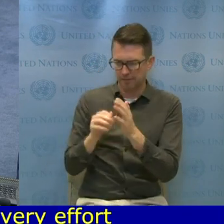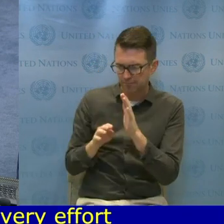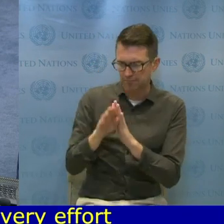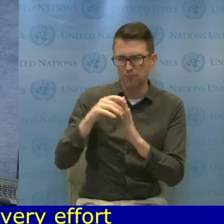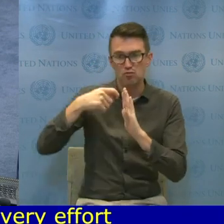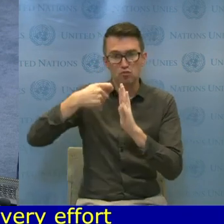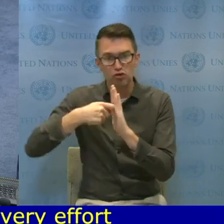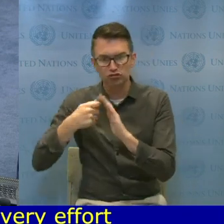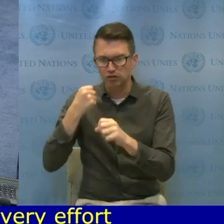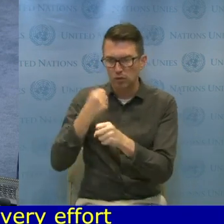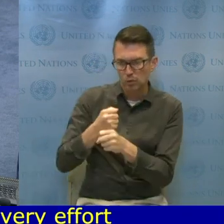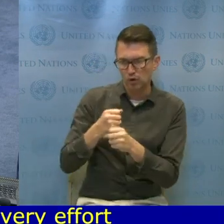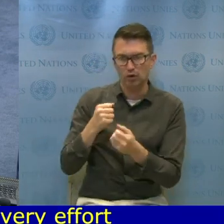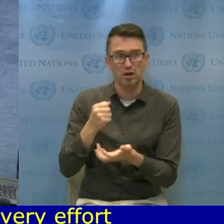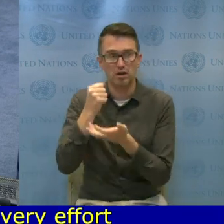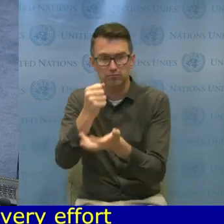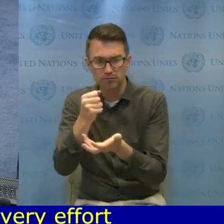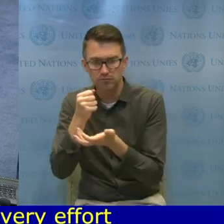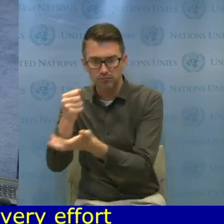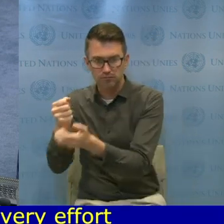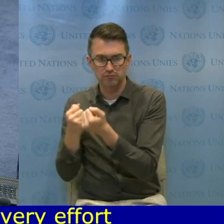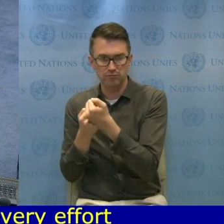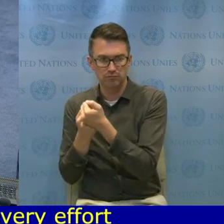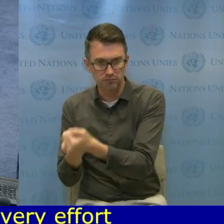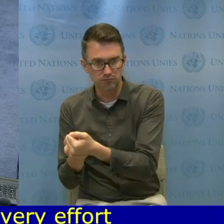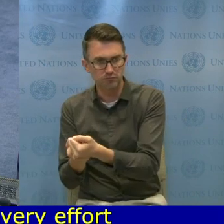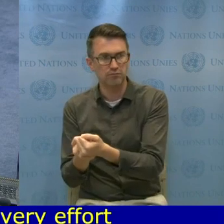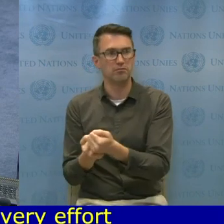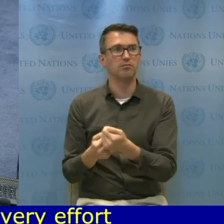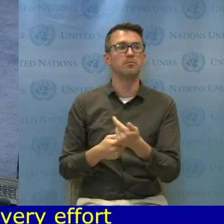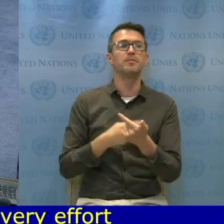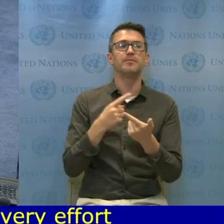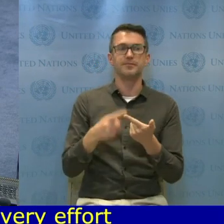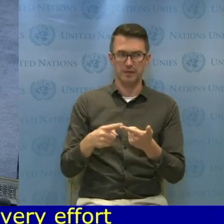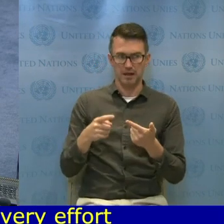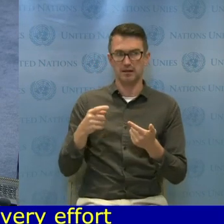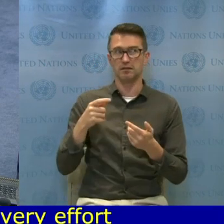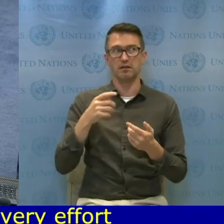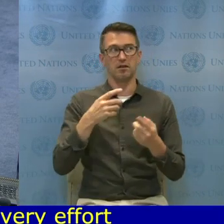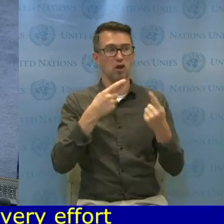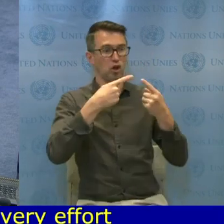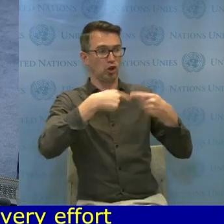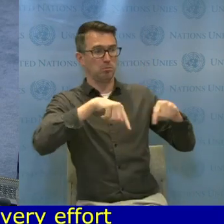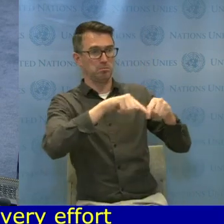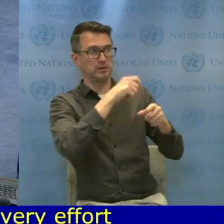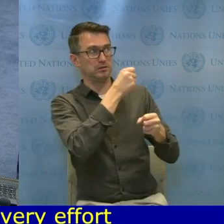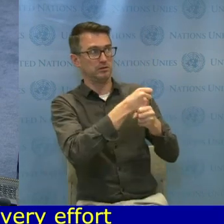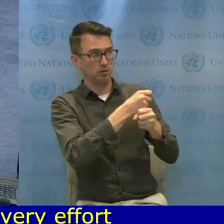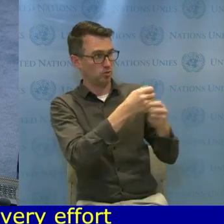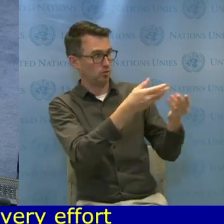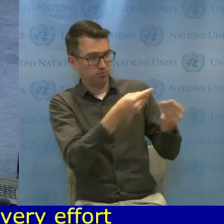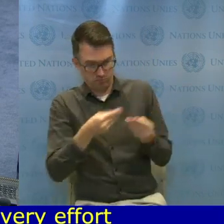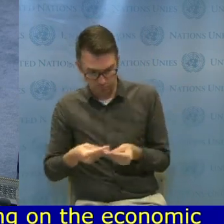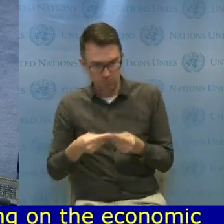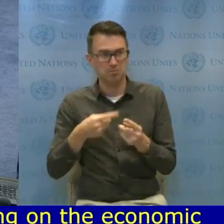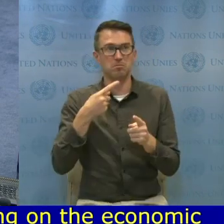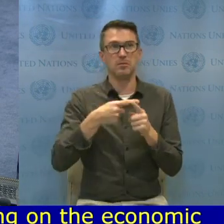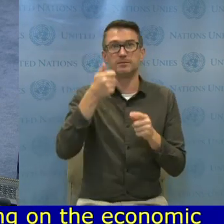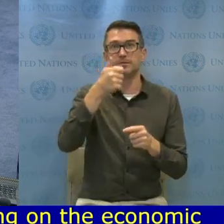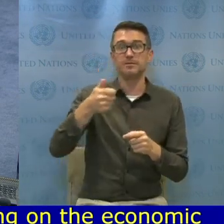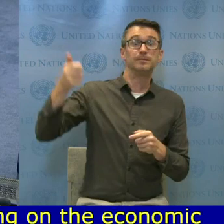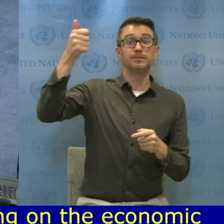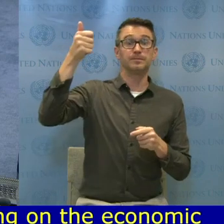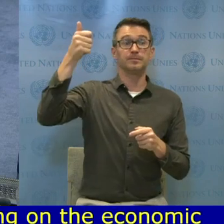of the DPRK. The DPRK remains in consistent principal position to promote dialogue and cooperation for protection